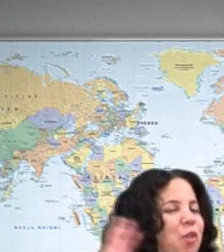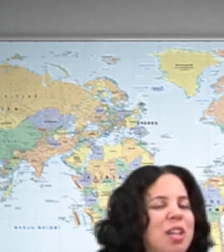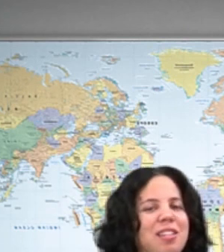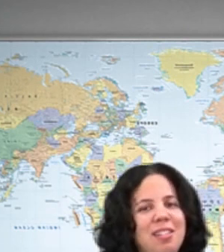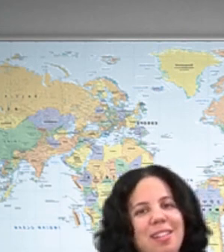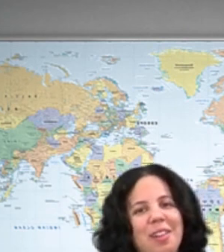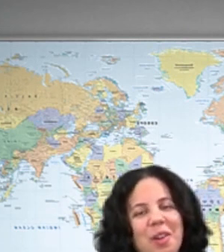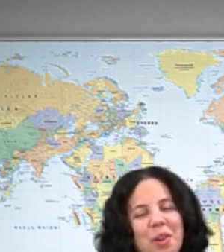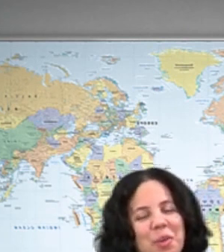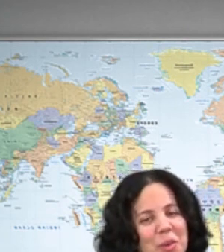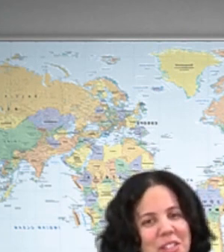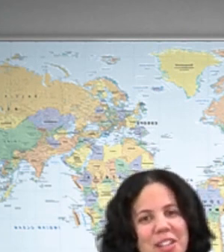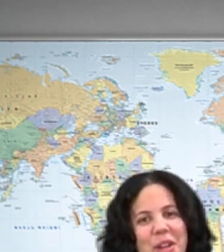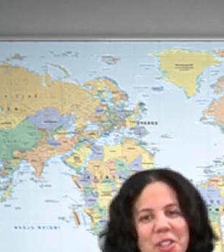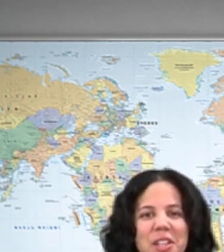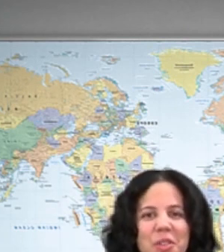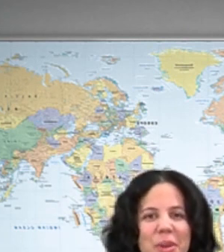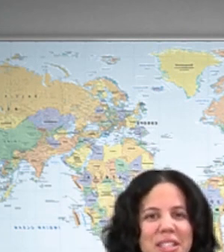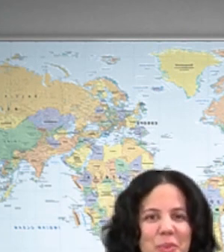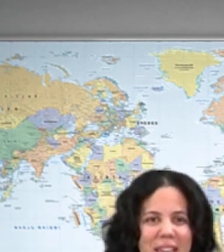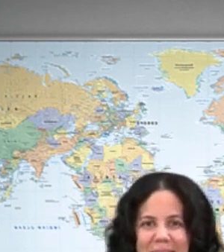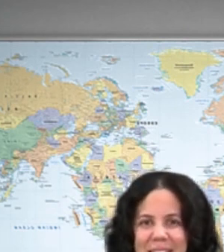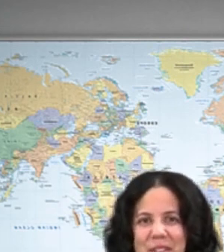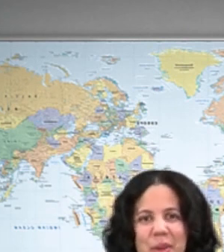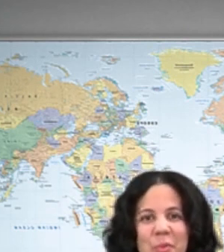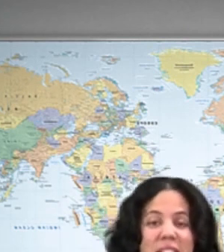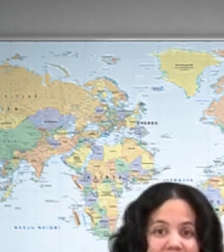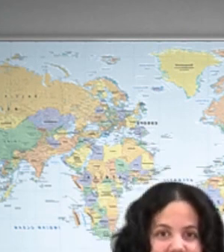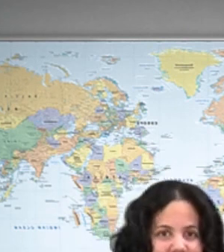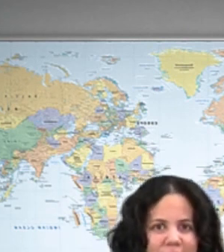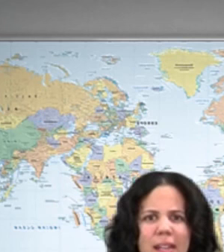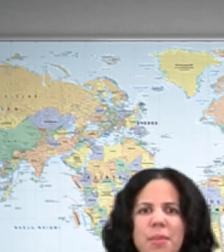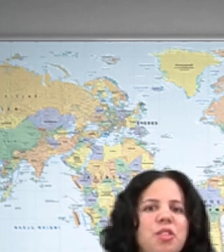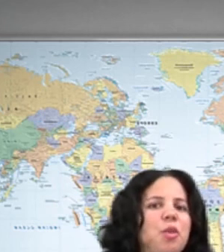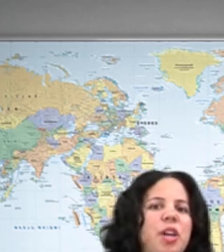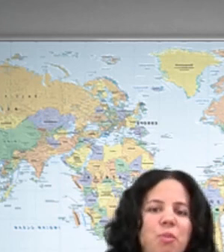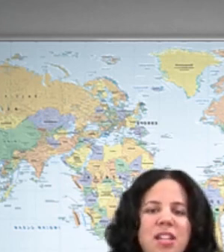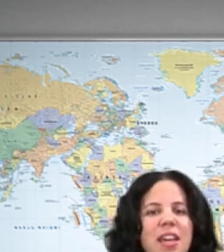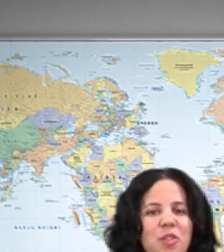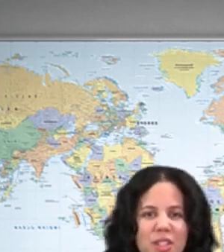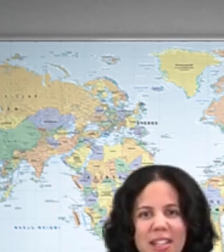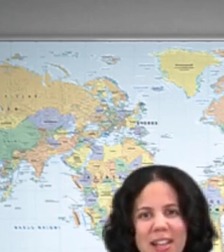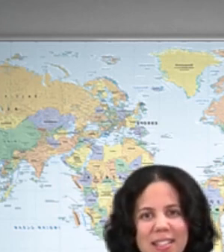your voice. You know, we always try to educate you the best that we can. So please stay safe and make sure you wear your